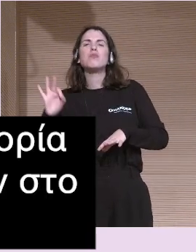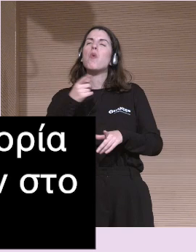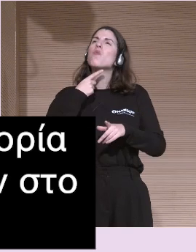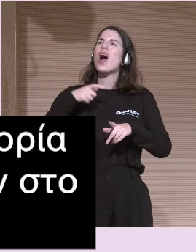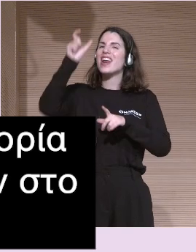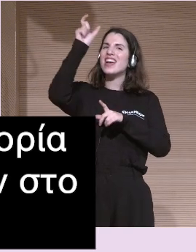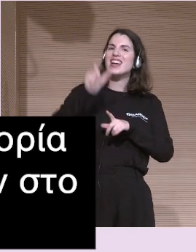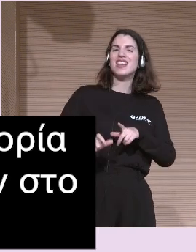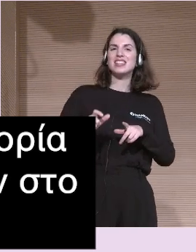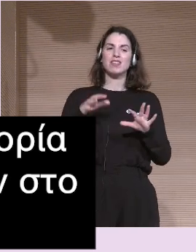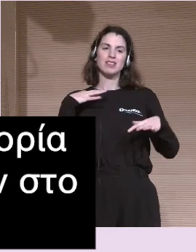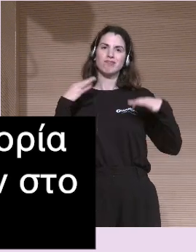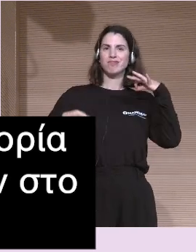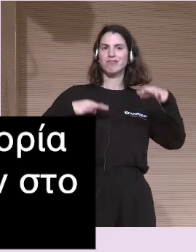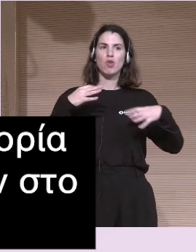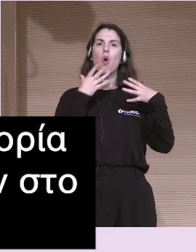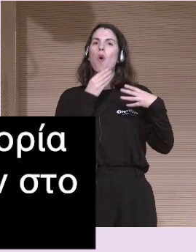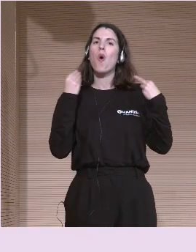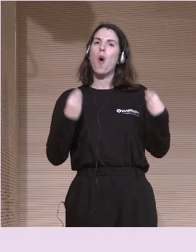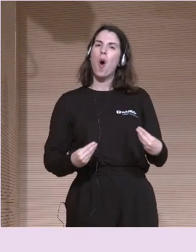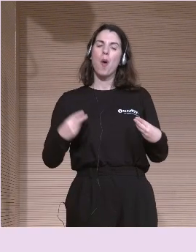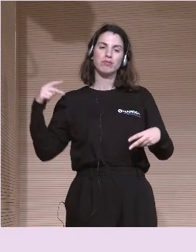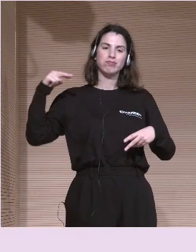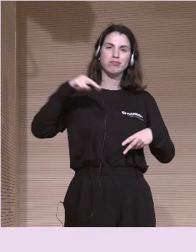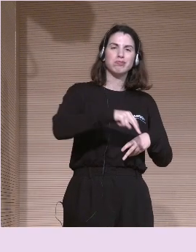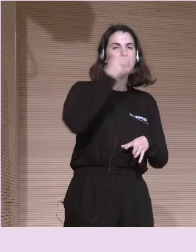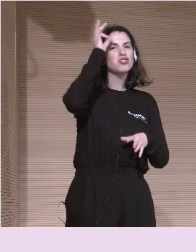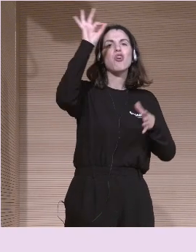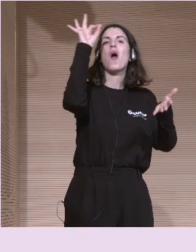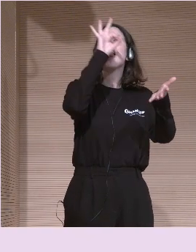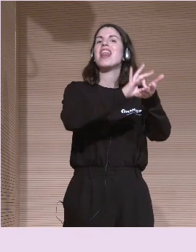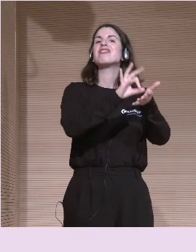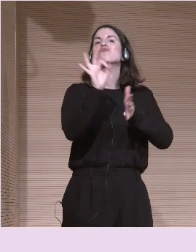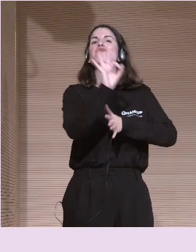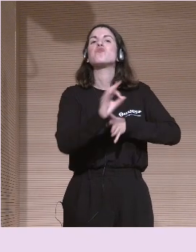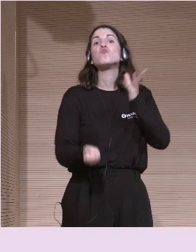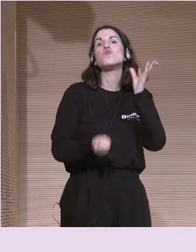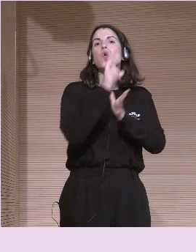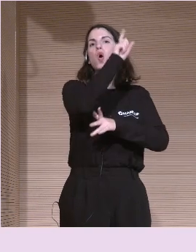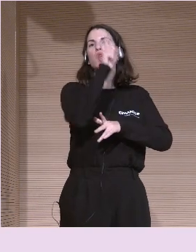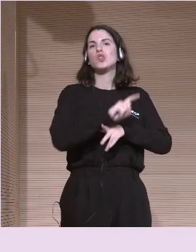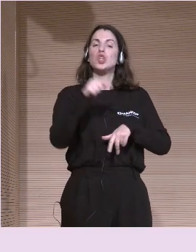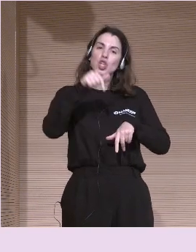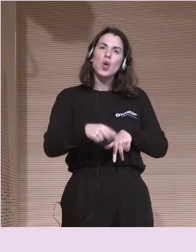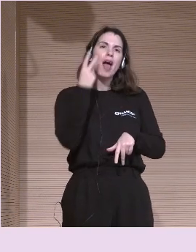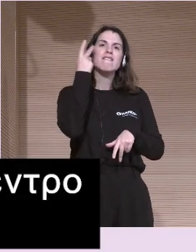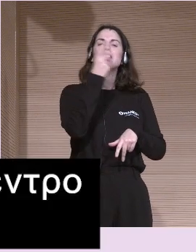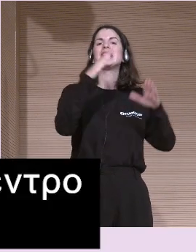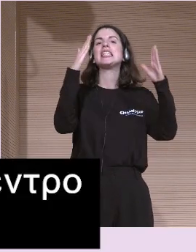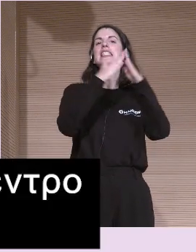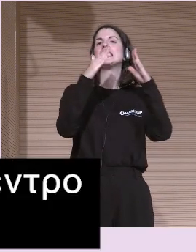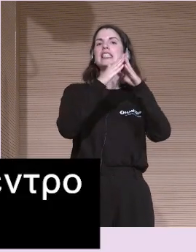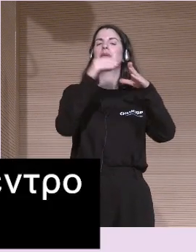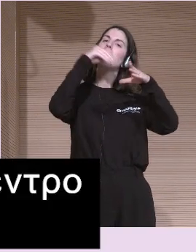broader story of the Filipino nurses in the NHS. So this is our current home. We are in a shopping centre. 14